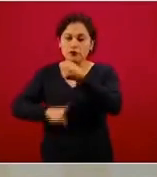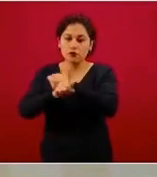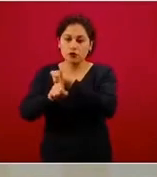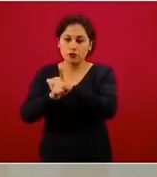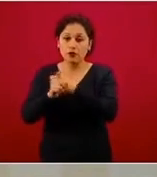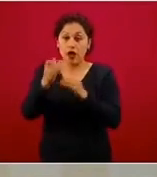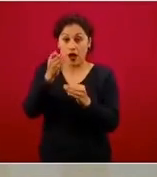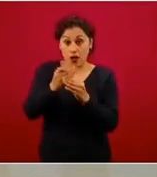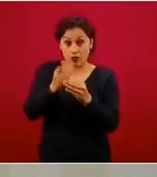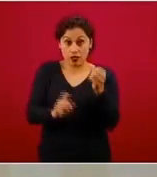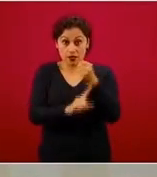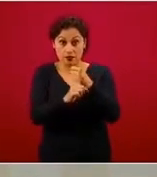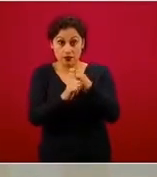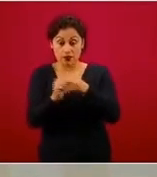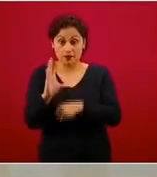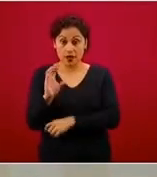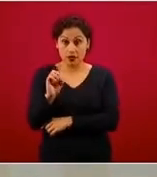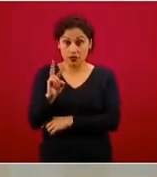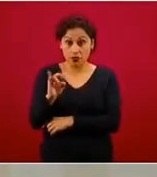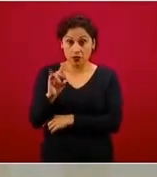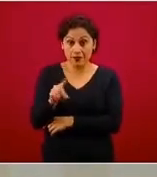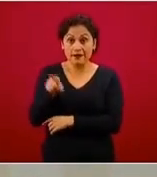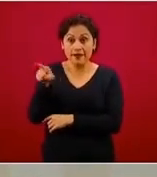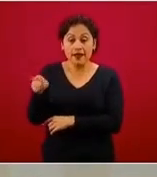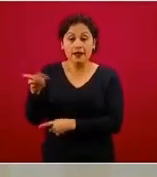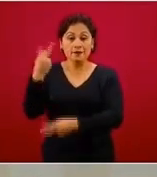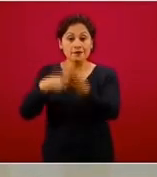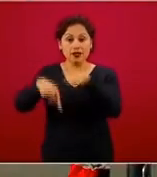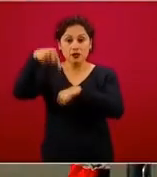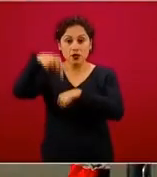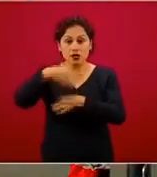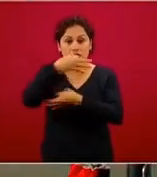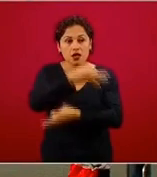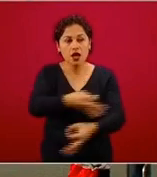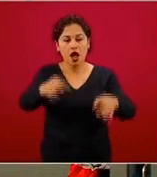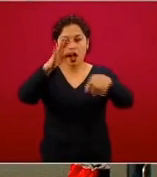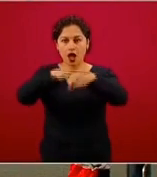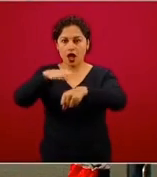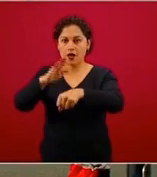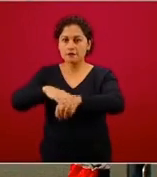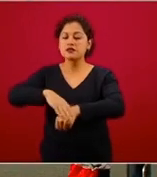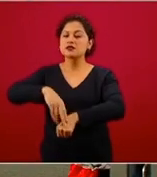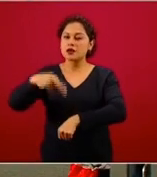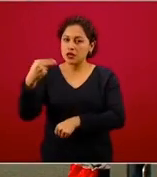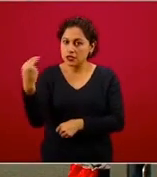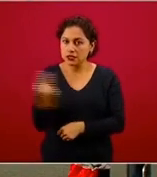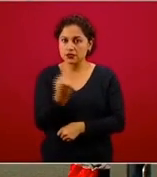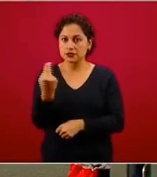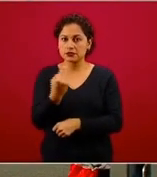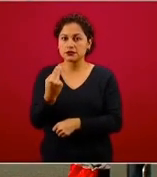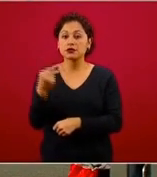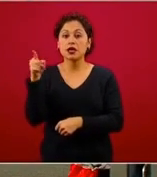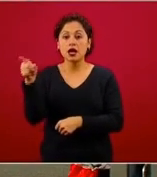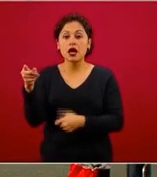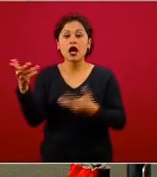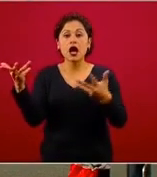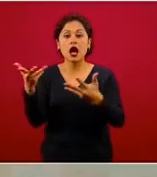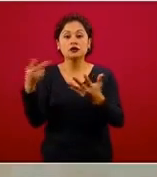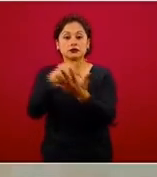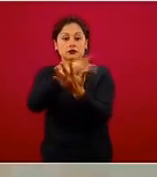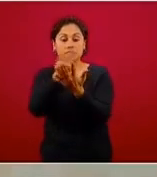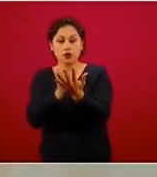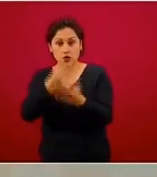specifically in that. And in terms of this COVID pandemic, he anticipated this challenge and he established a